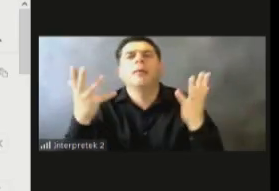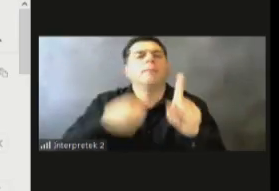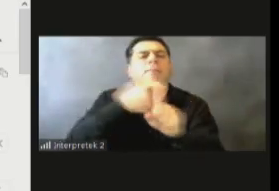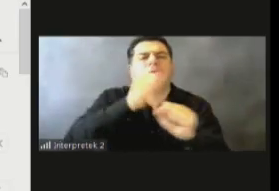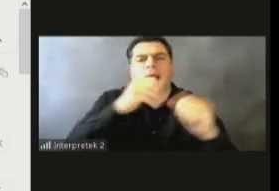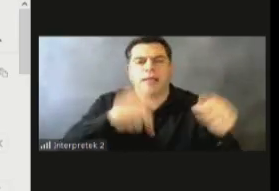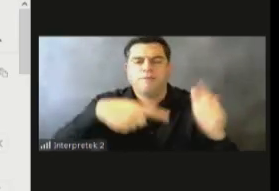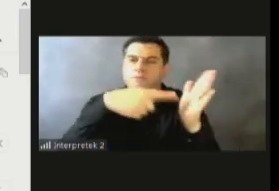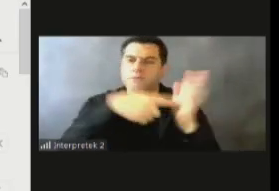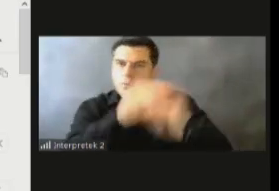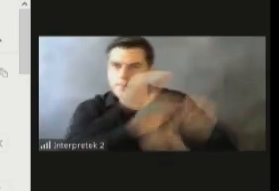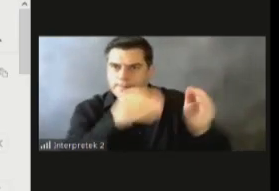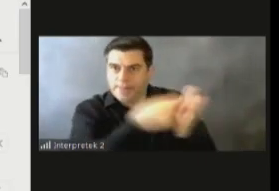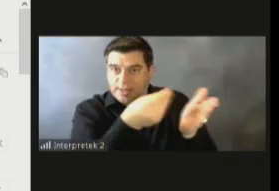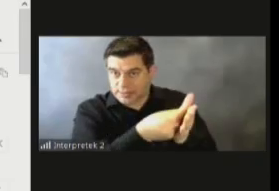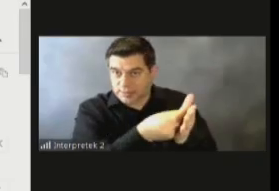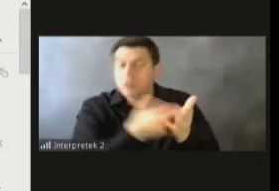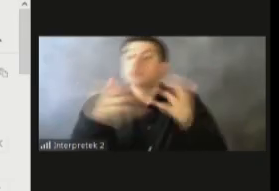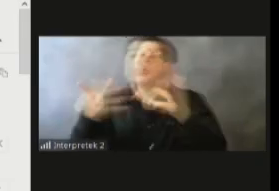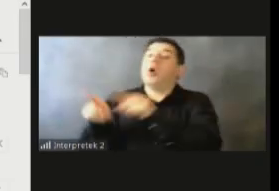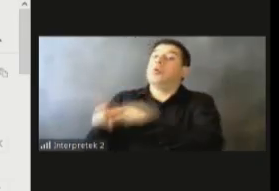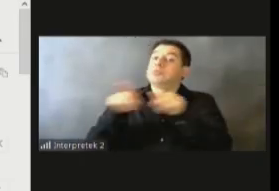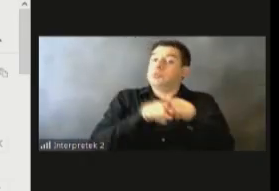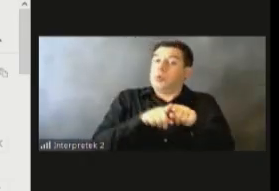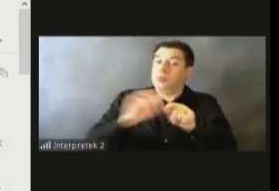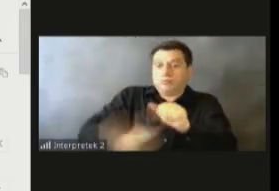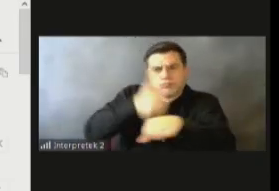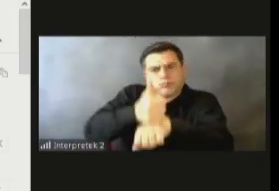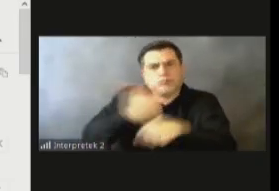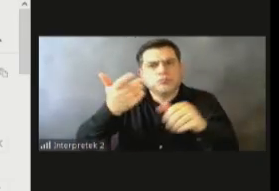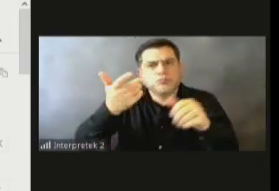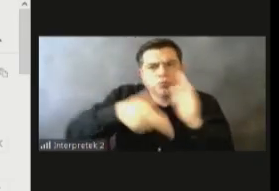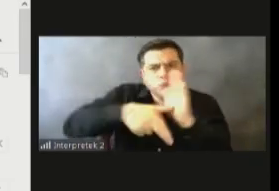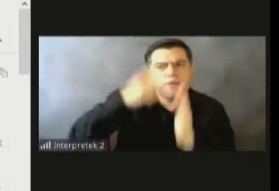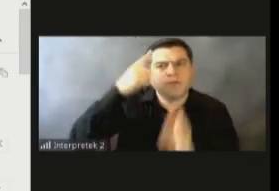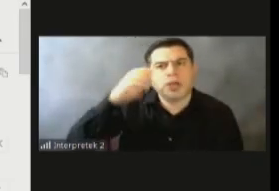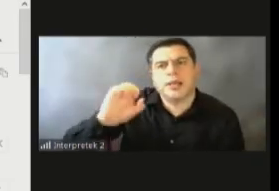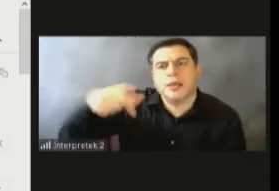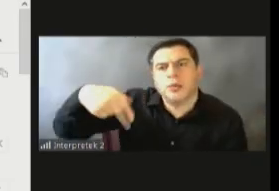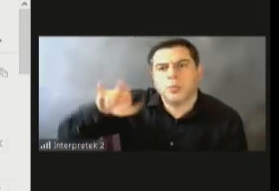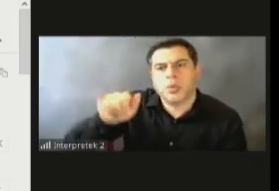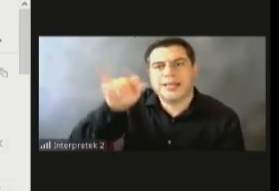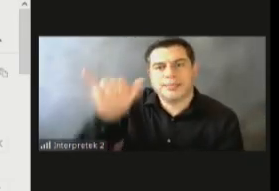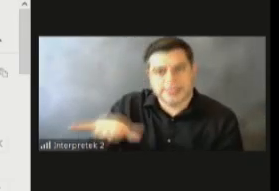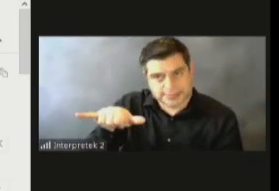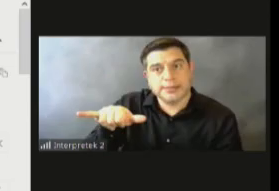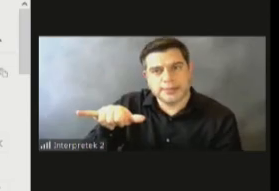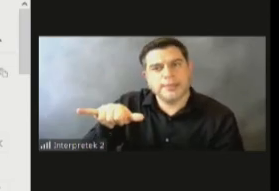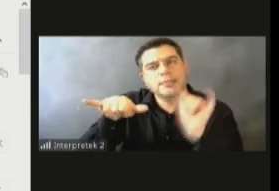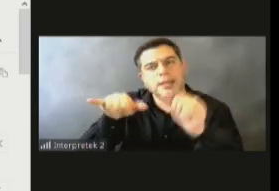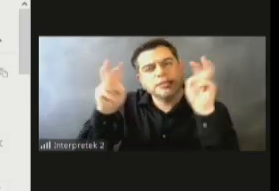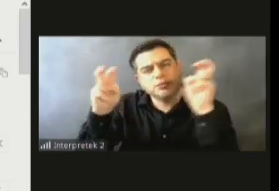also implementing a review for them for equity issues as well. And we recommend assigning an